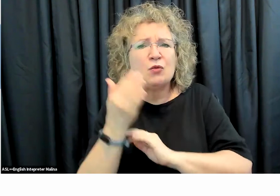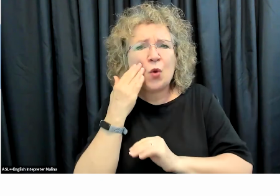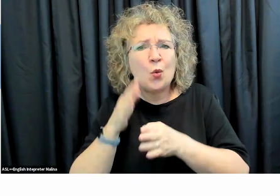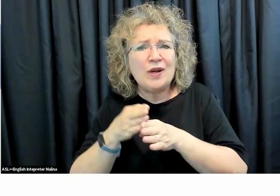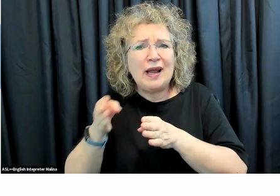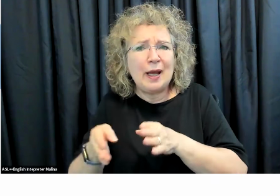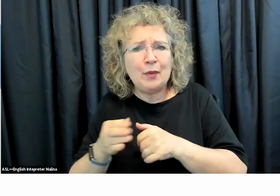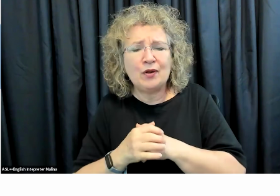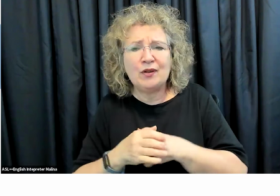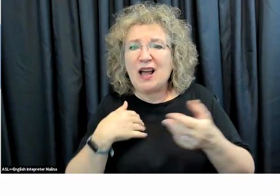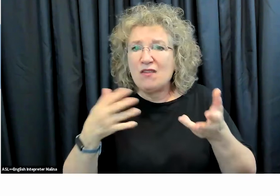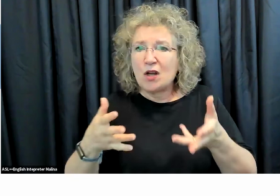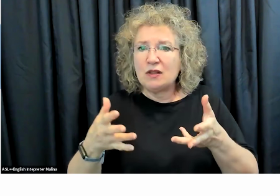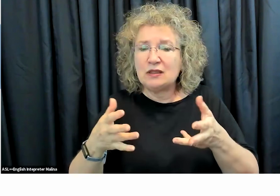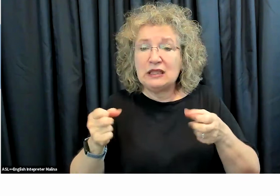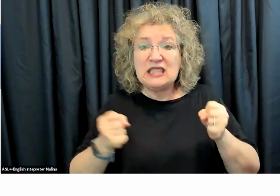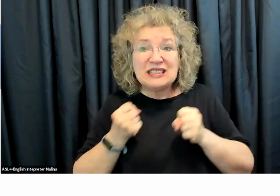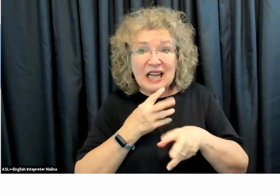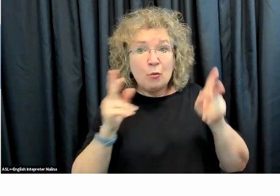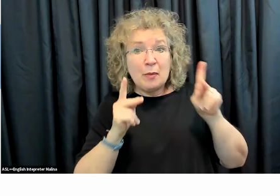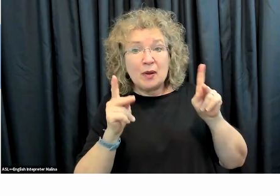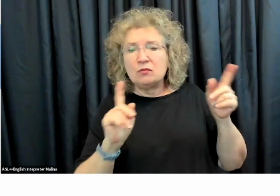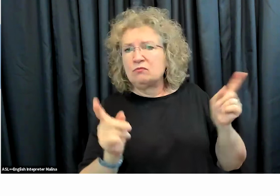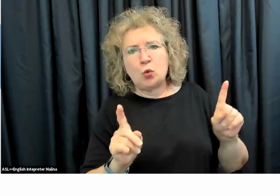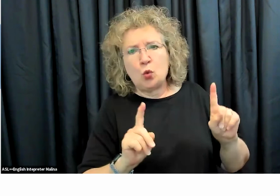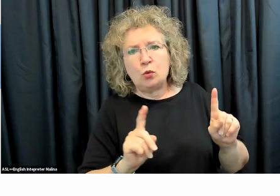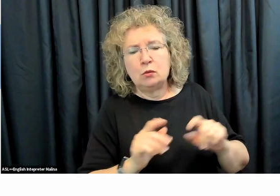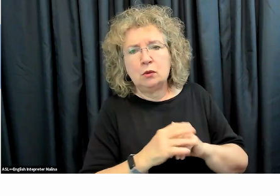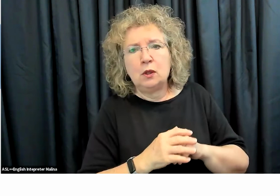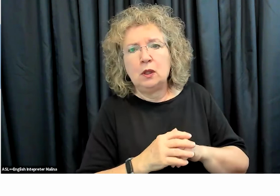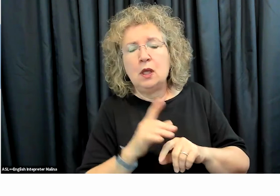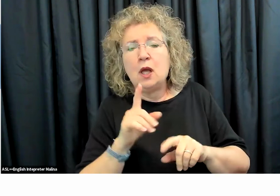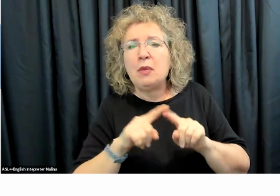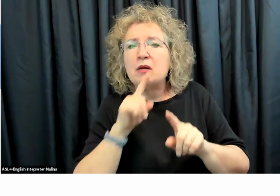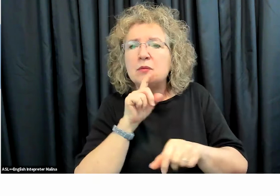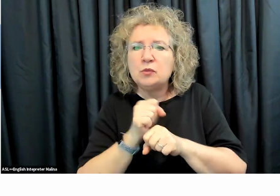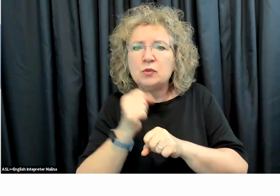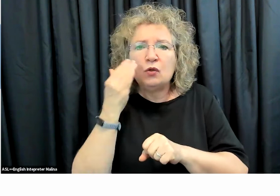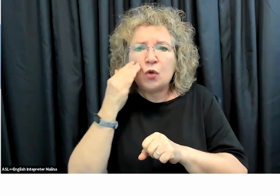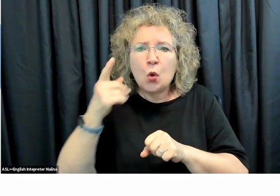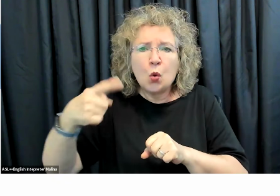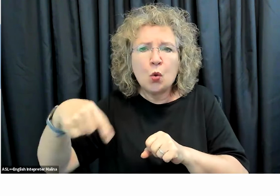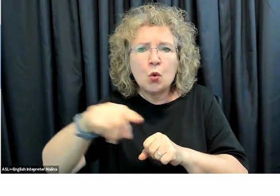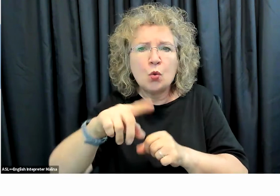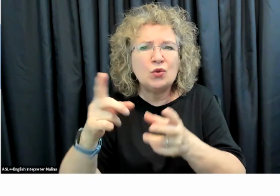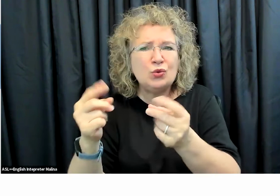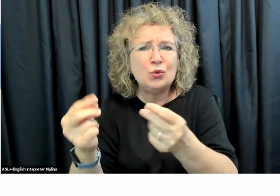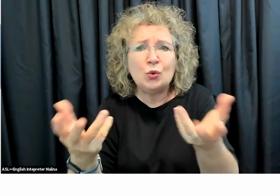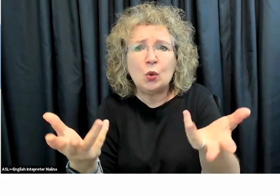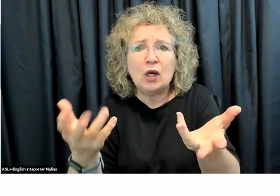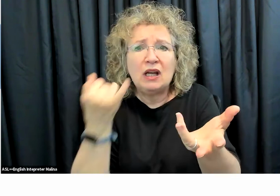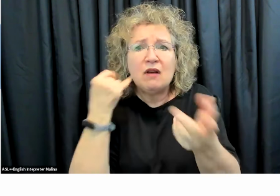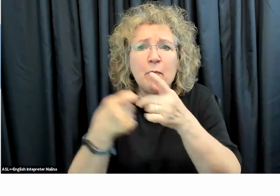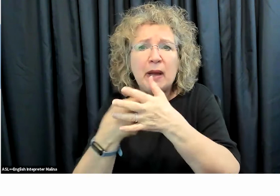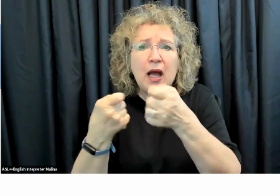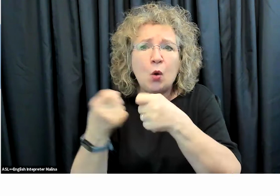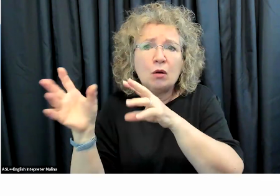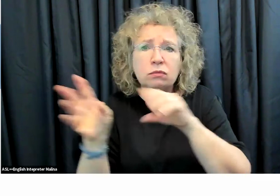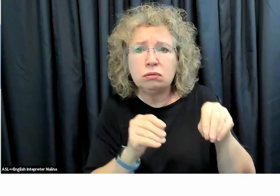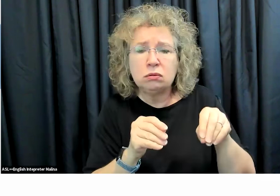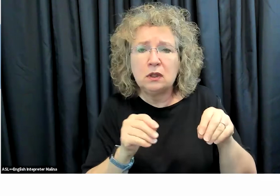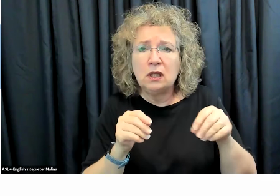be an alarmist about it. Just making sure that they know what to do if there's an emergency, if the power goes out, if the heat goes out. We